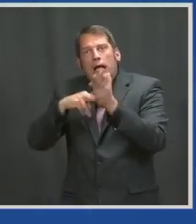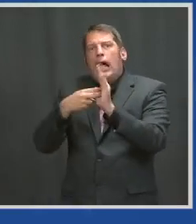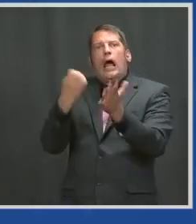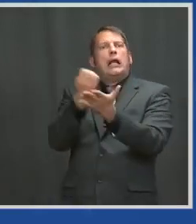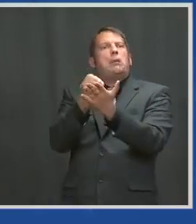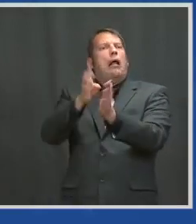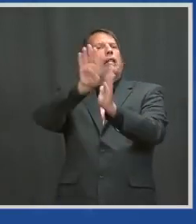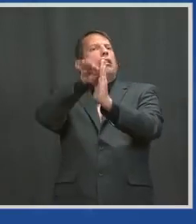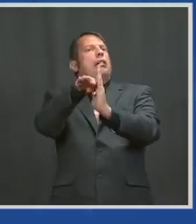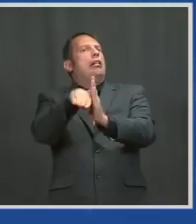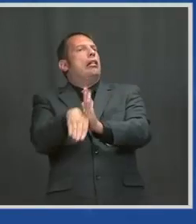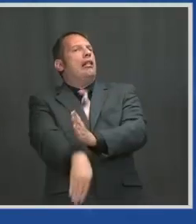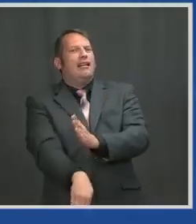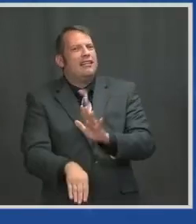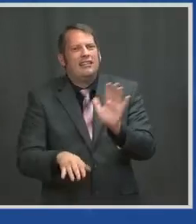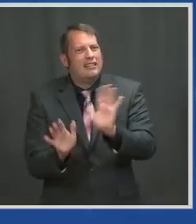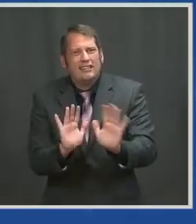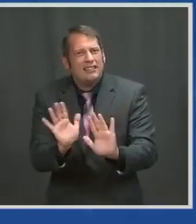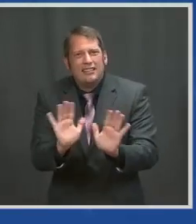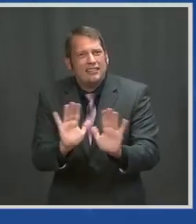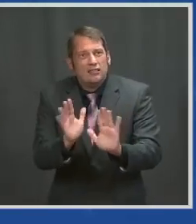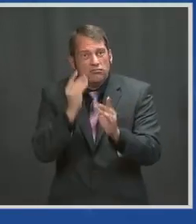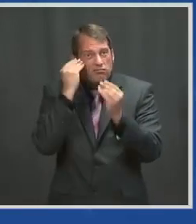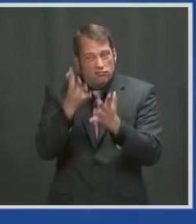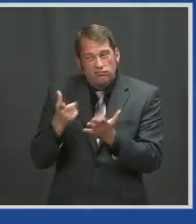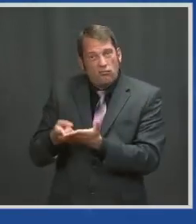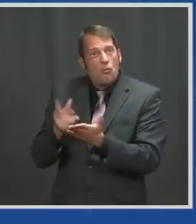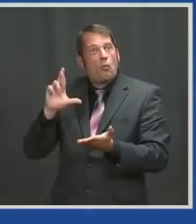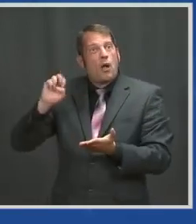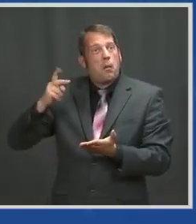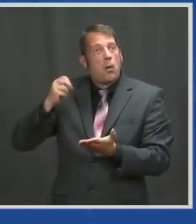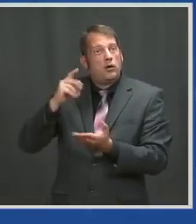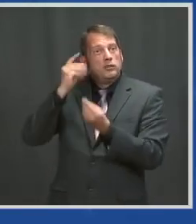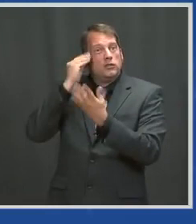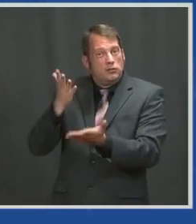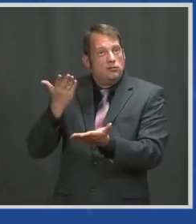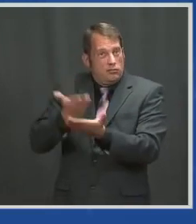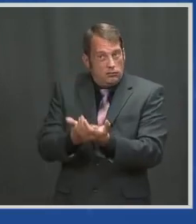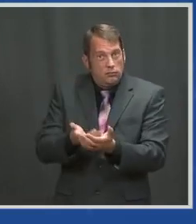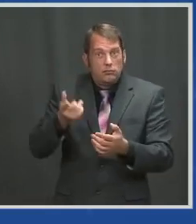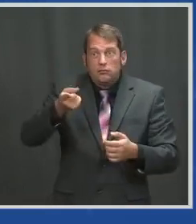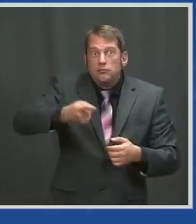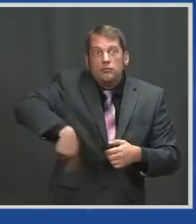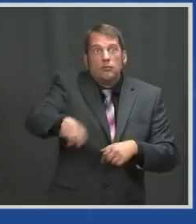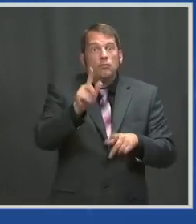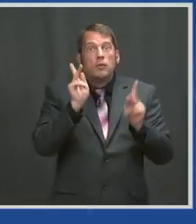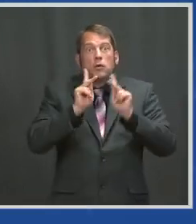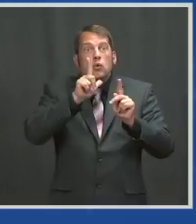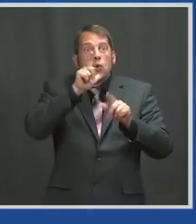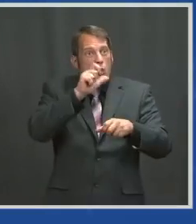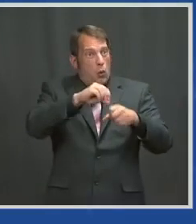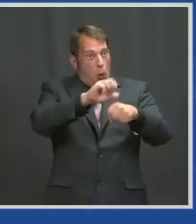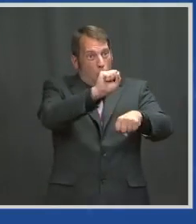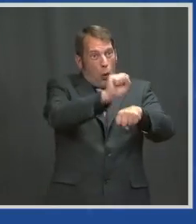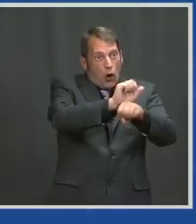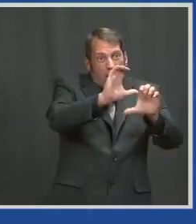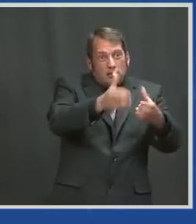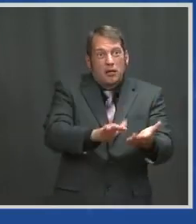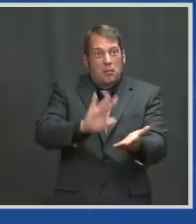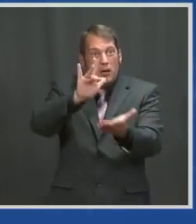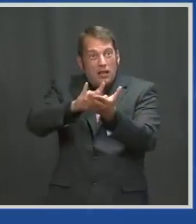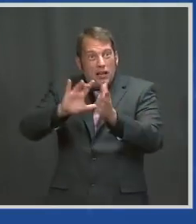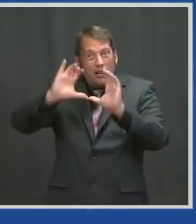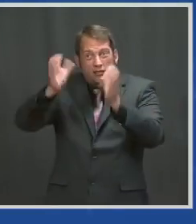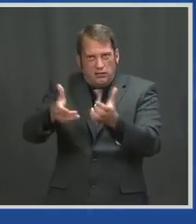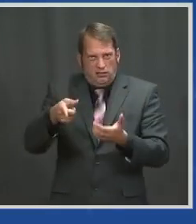truth. For years, working people and middle-class people, the people who built this country, have been left out in the cold,